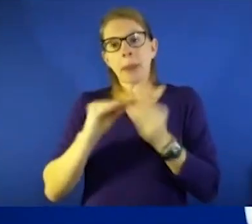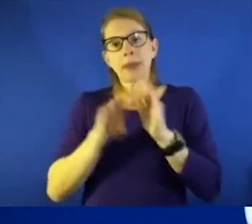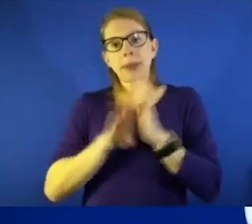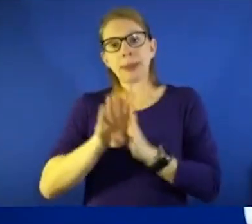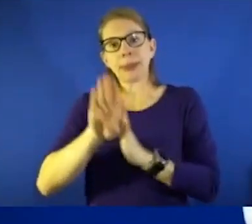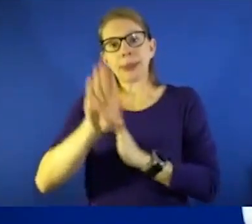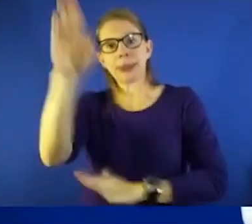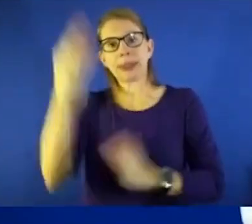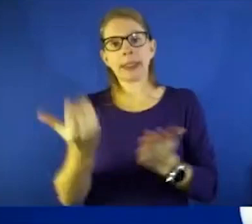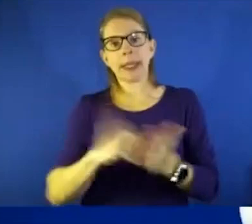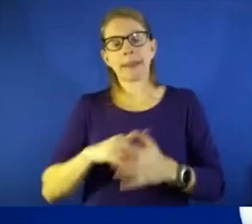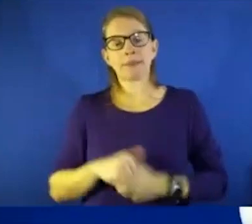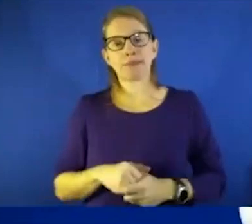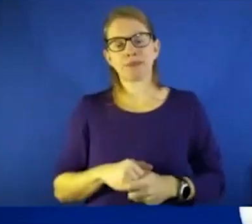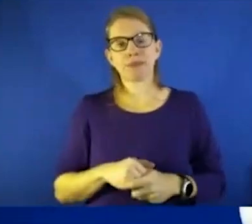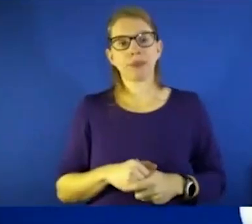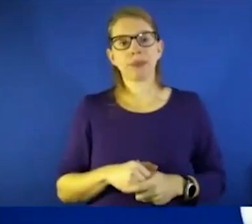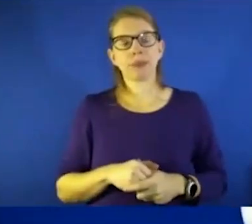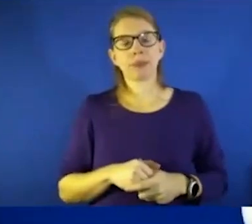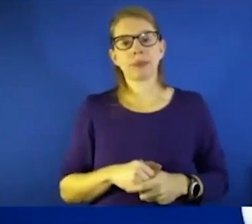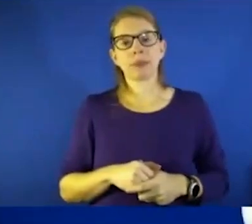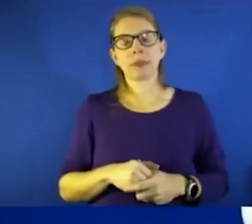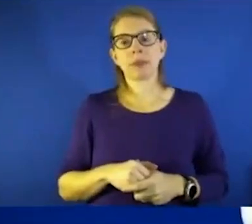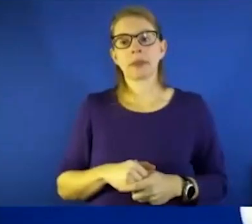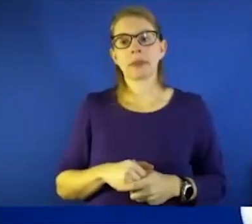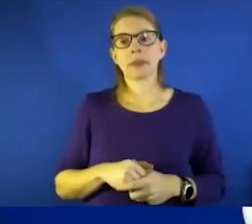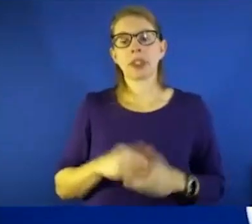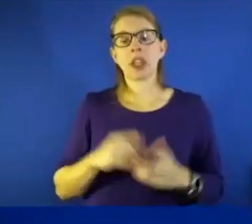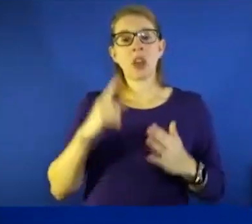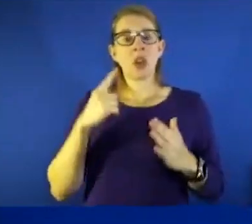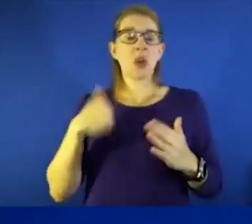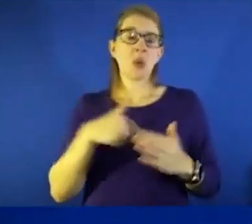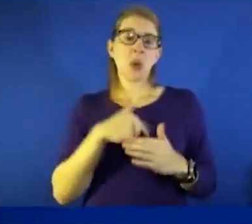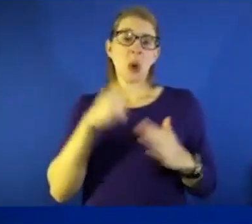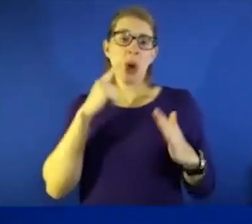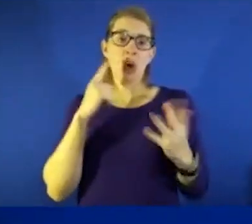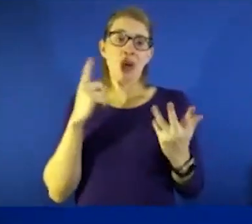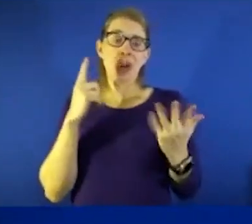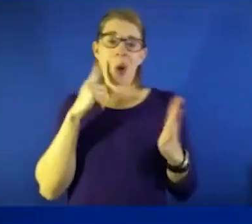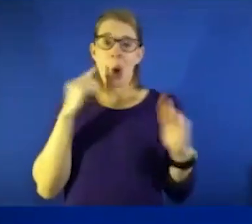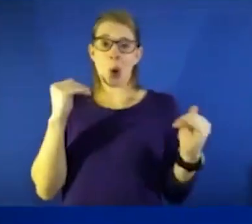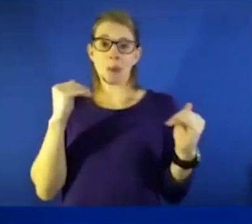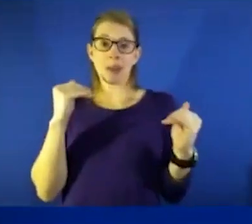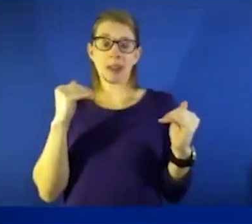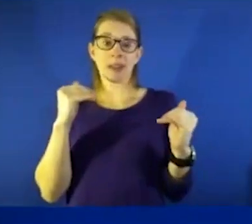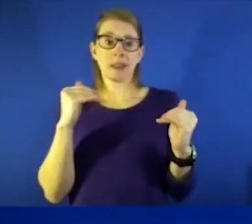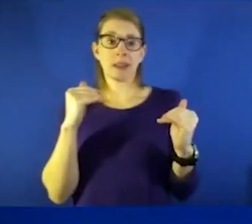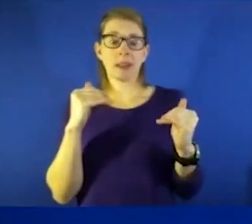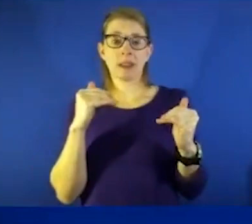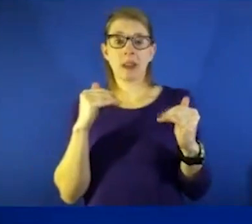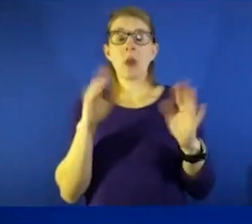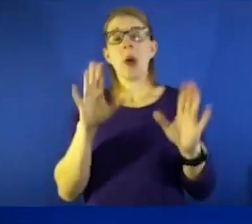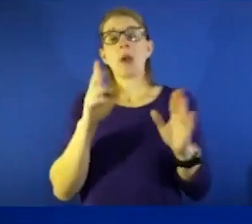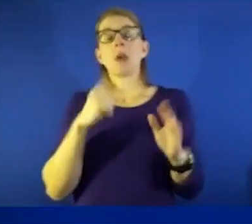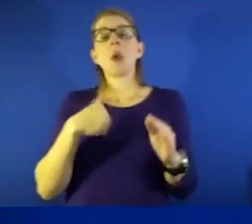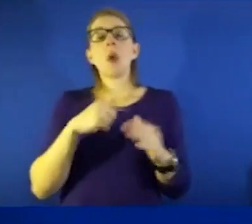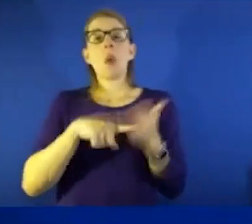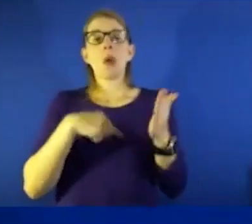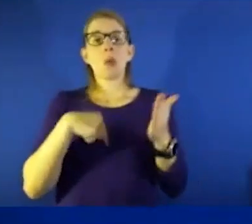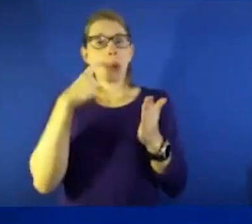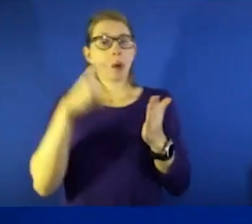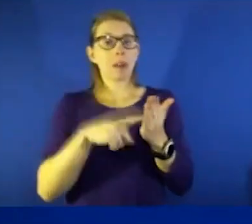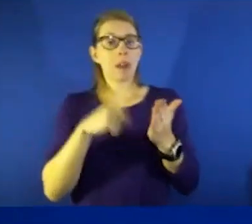we long run will hope for is this combination of things as far as hospitalizations around COVID-19. First, vaccination.